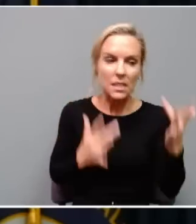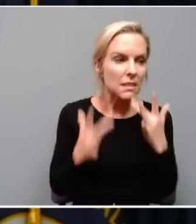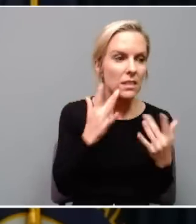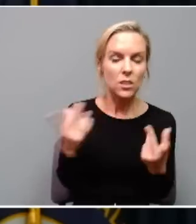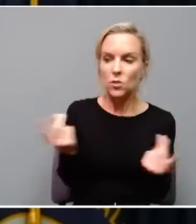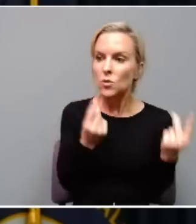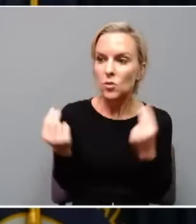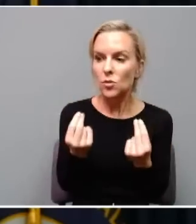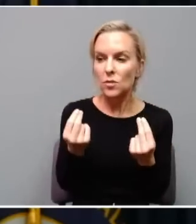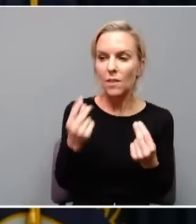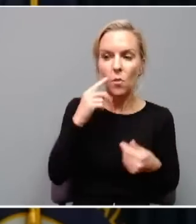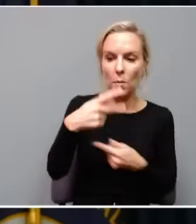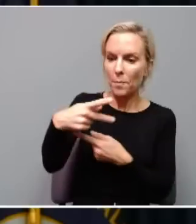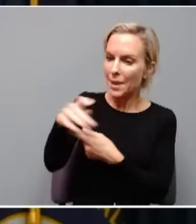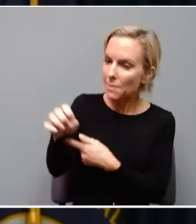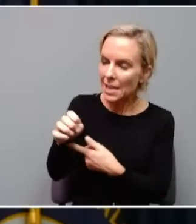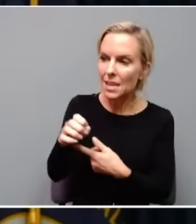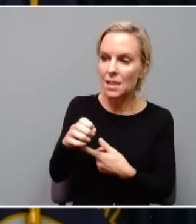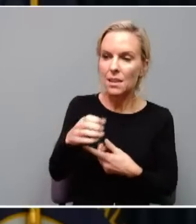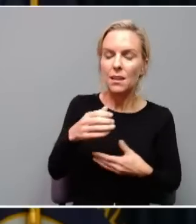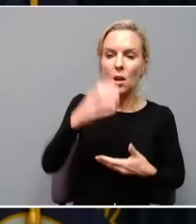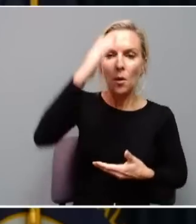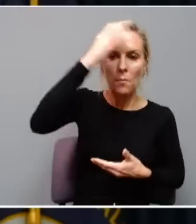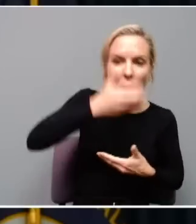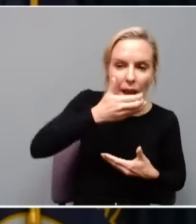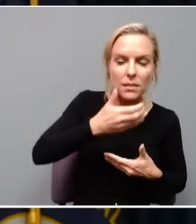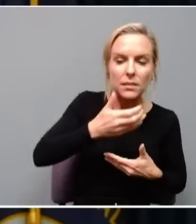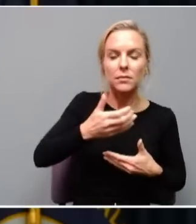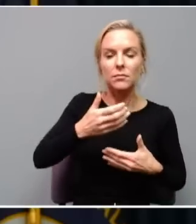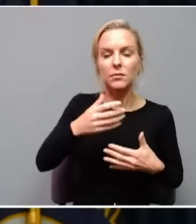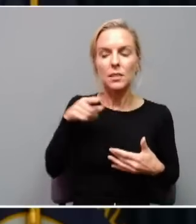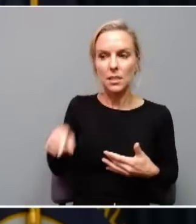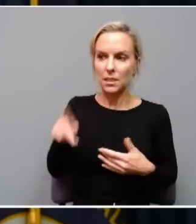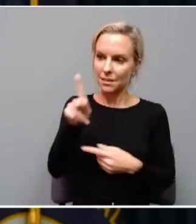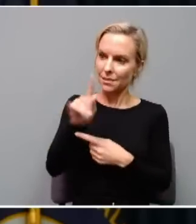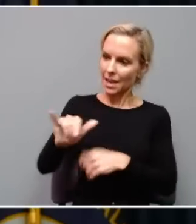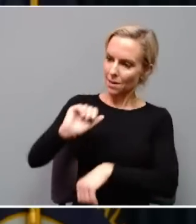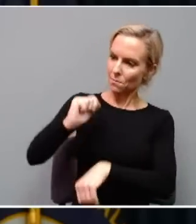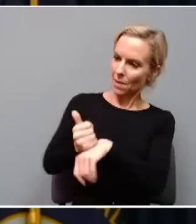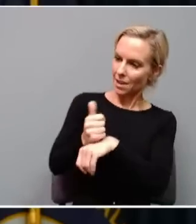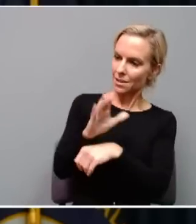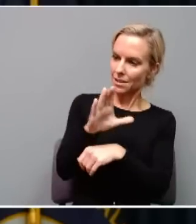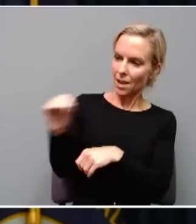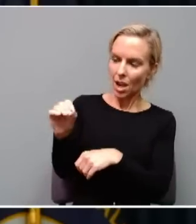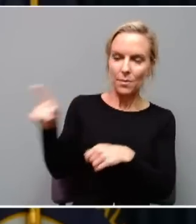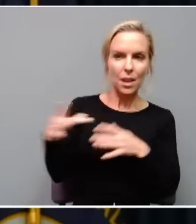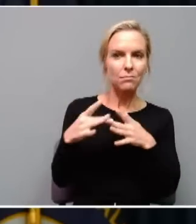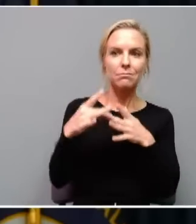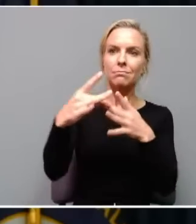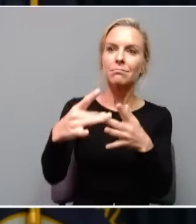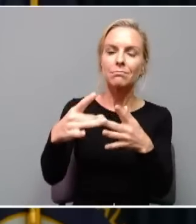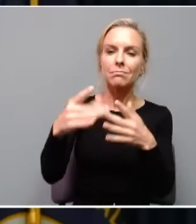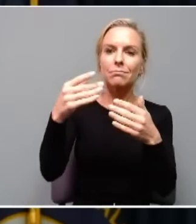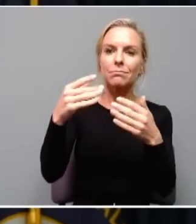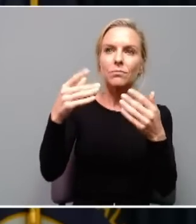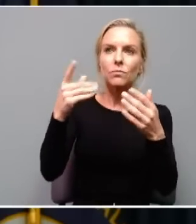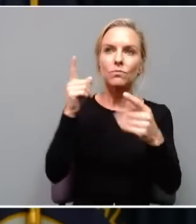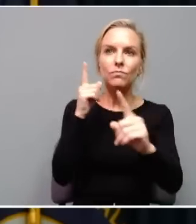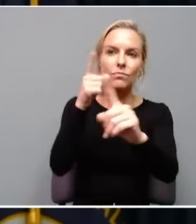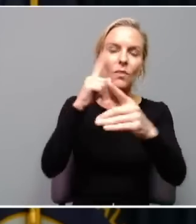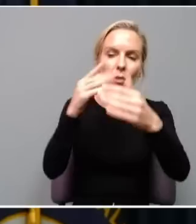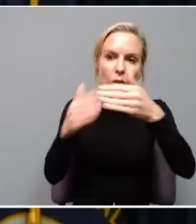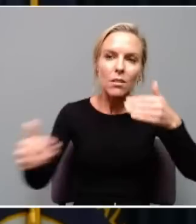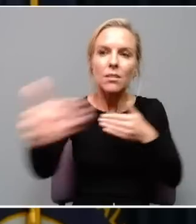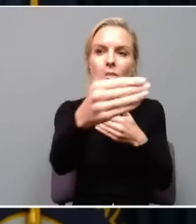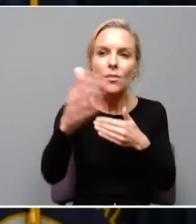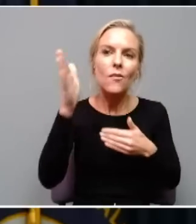other equipment, having a Kentucky-based company leading us into the future makes us more resilient,